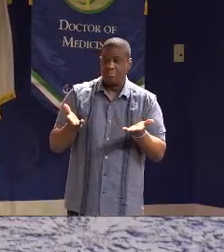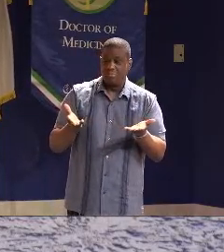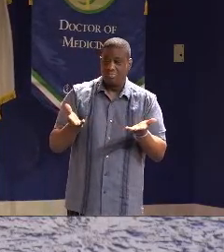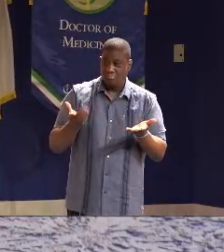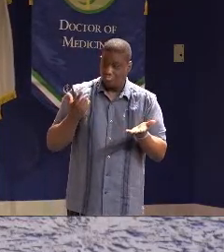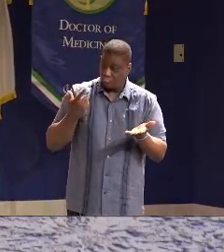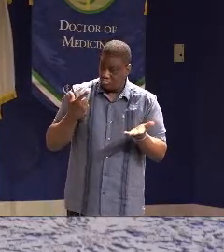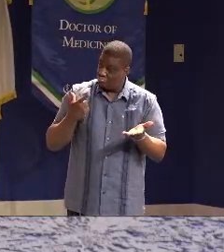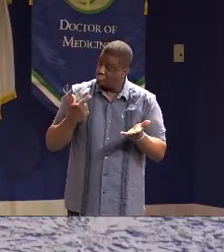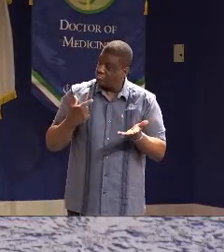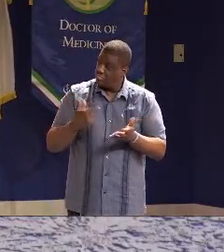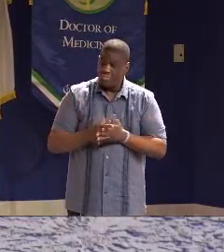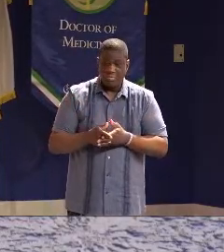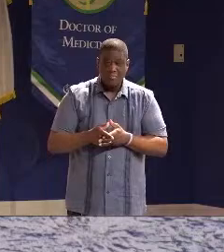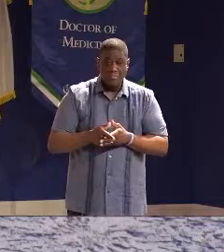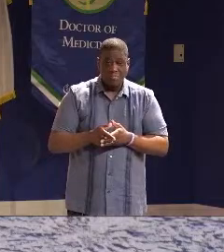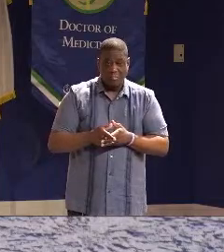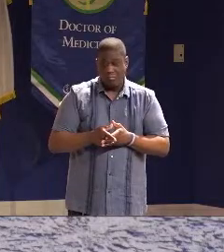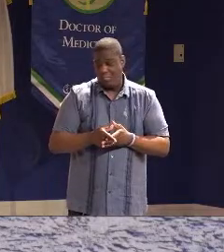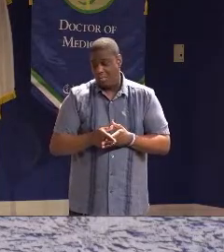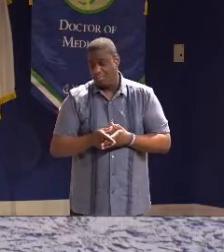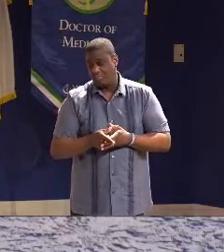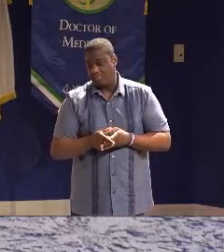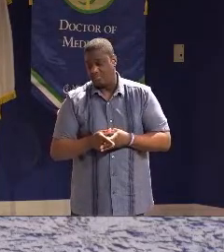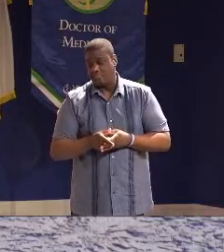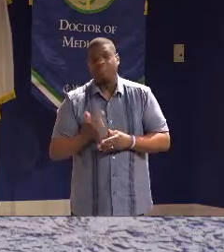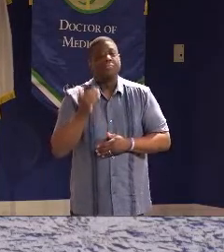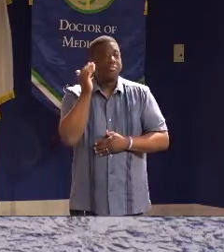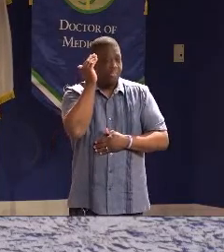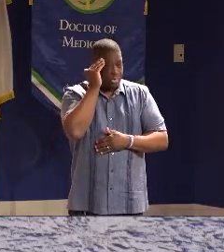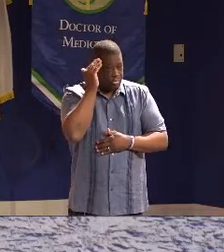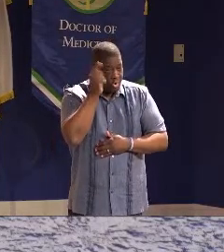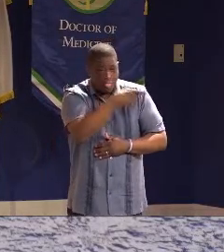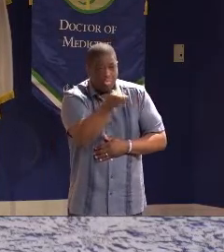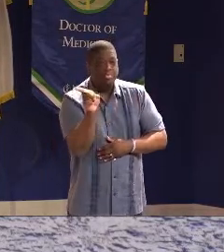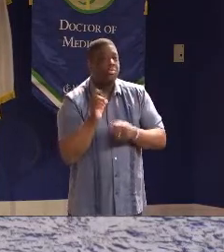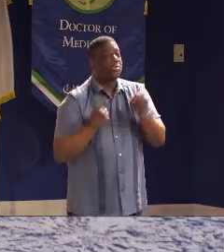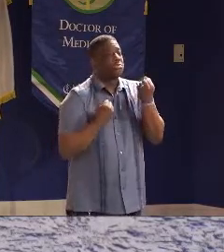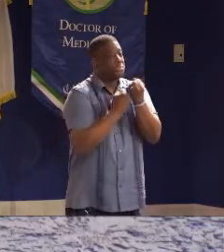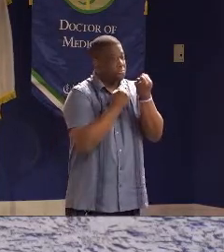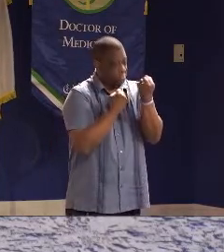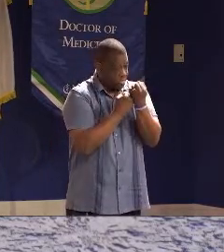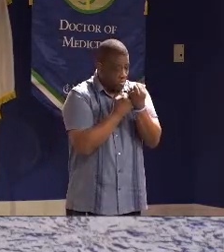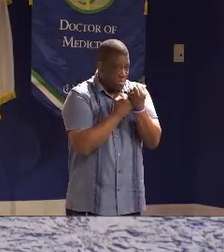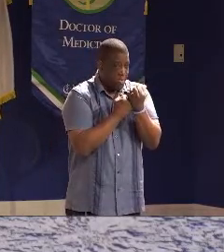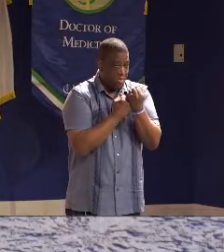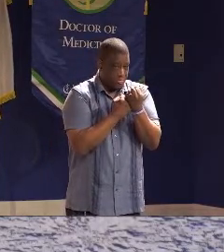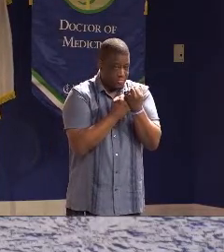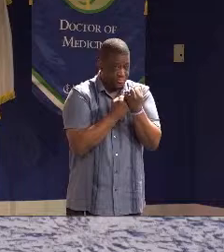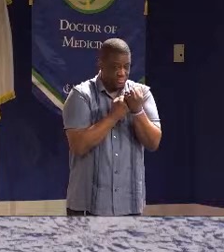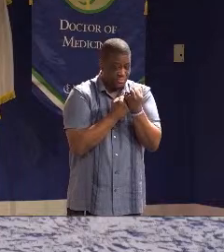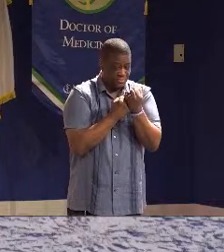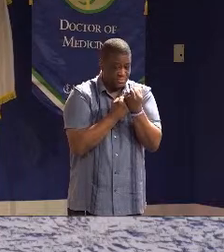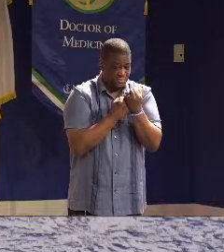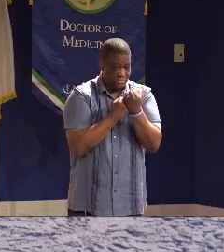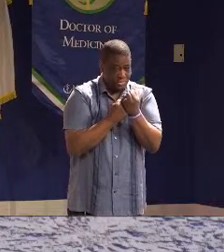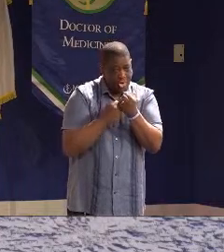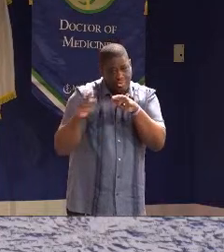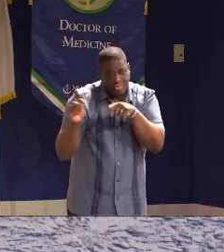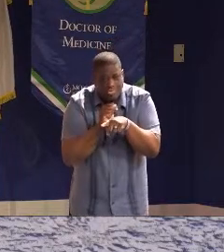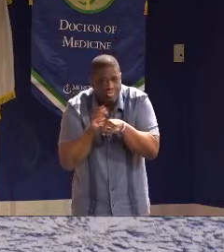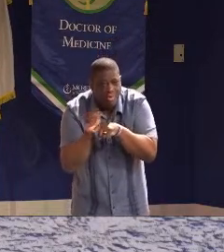It takes a village, and we know it took your support to get these young men and